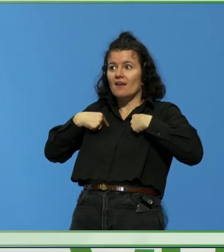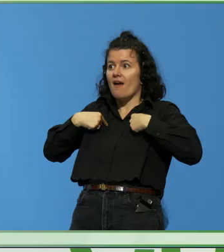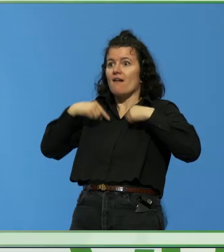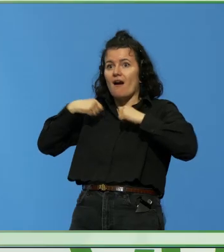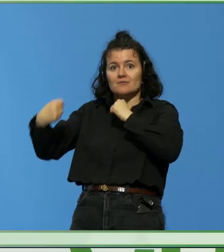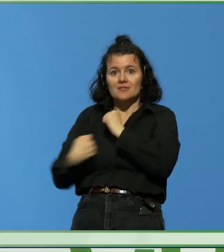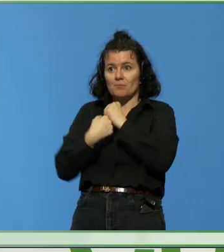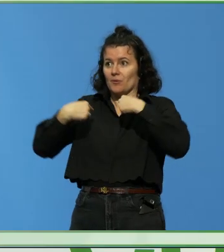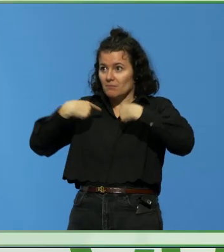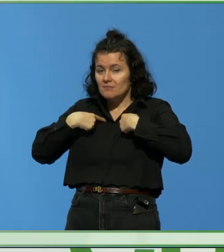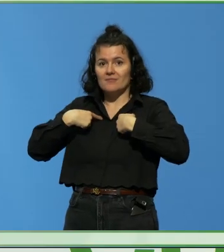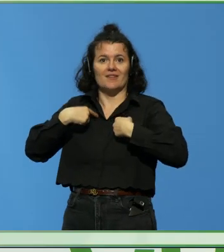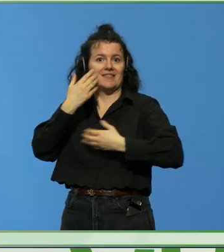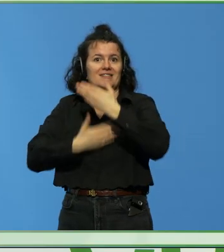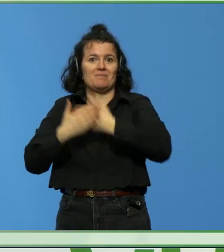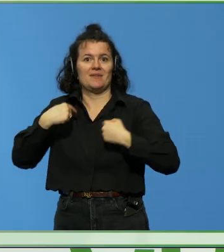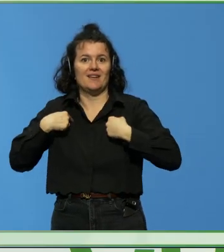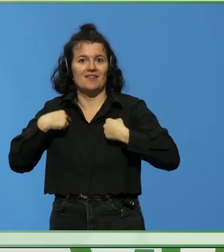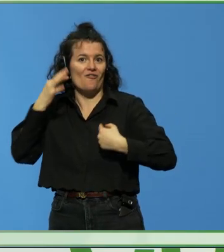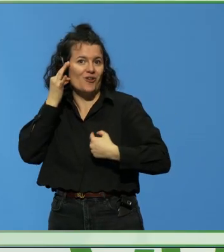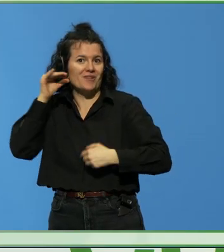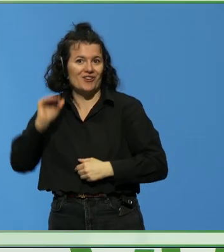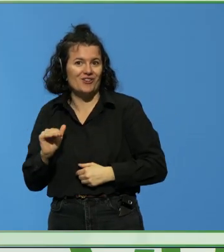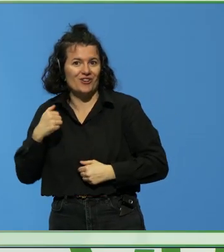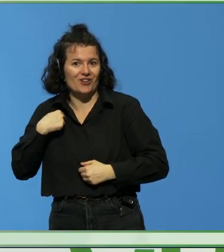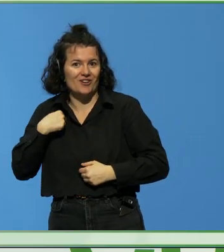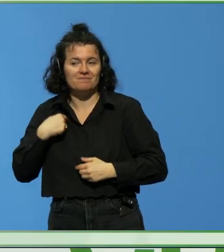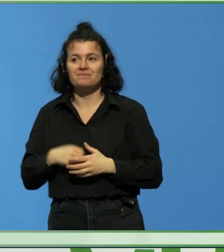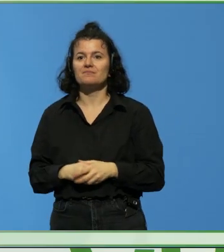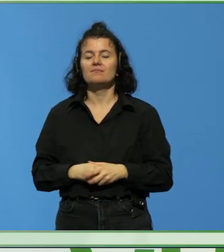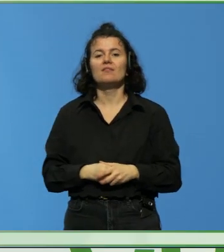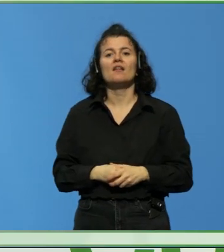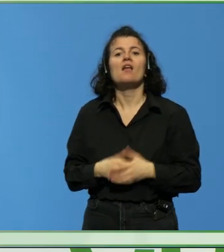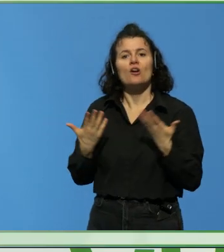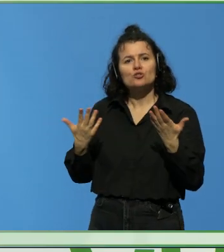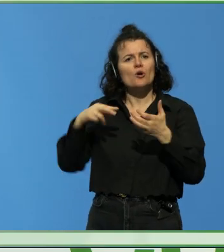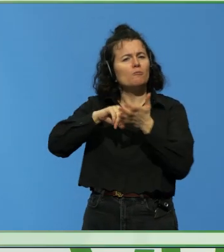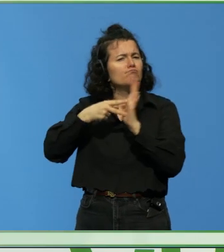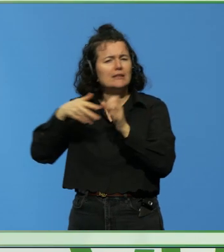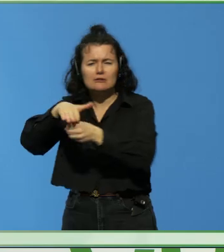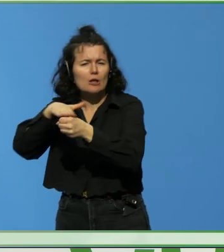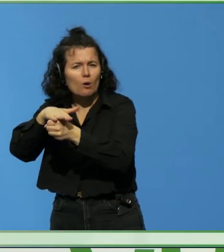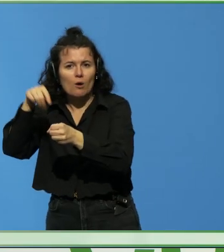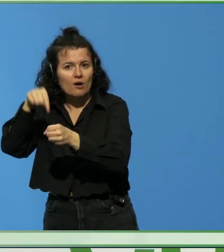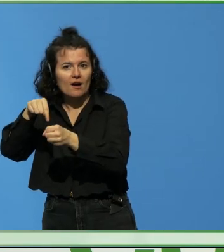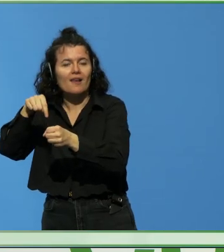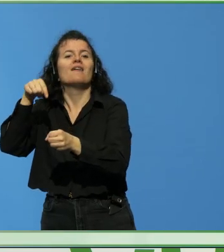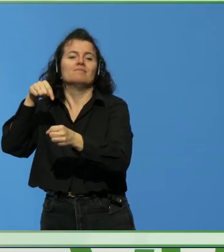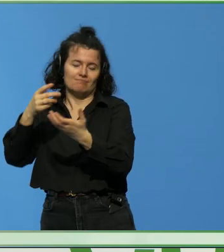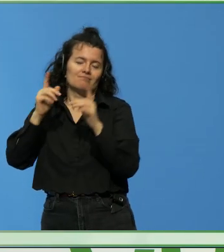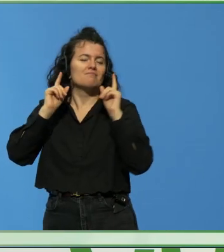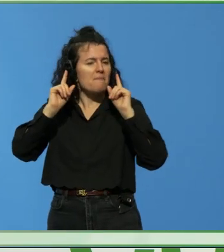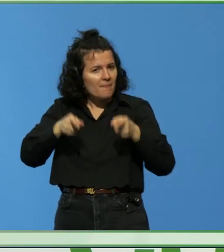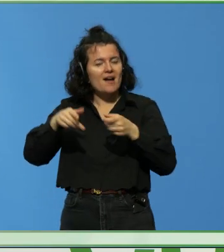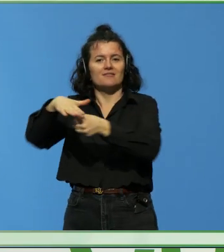I'll again say like this could be replicated in the local context. We need to talk more about creating